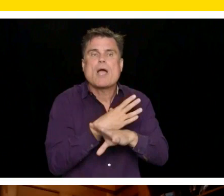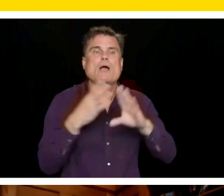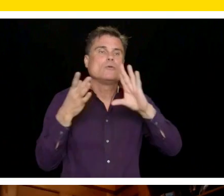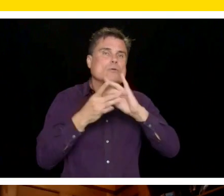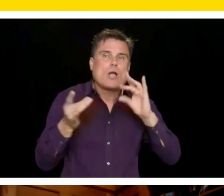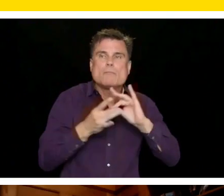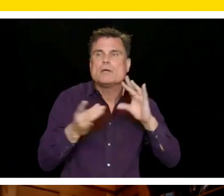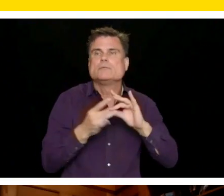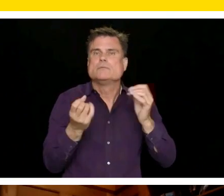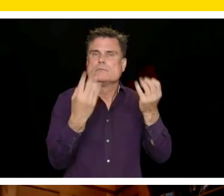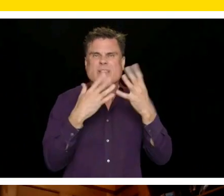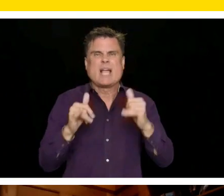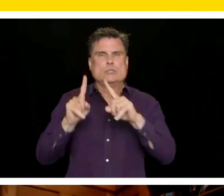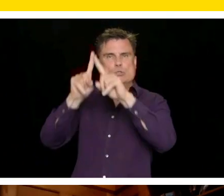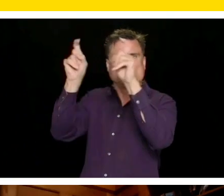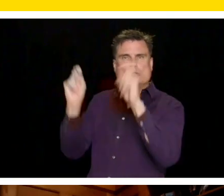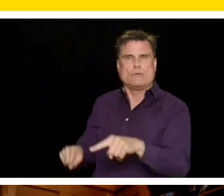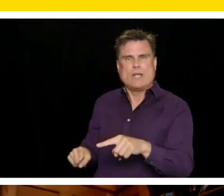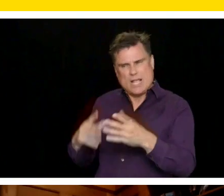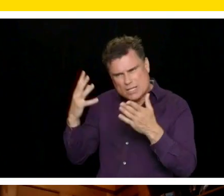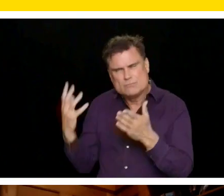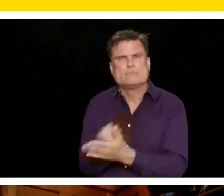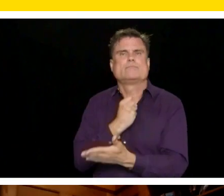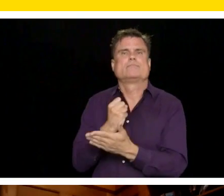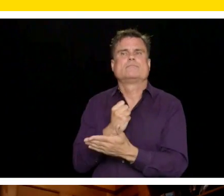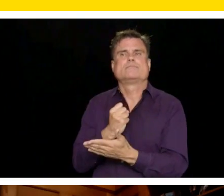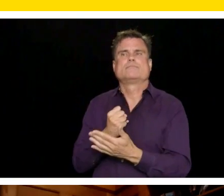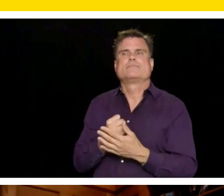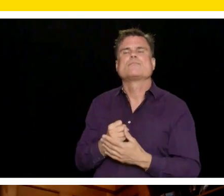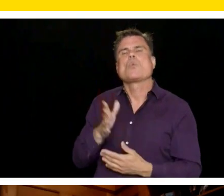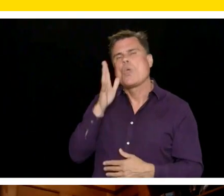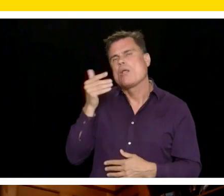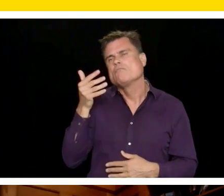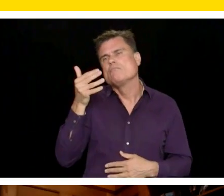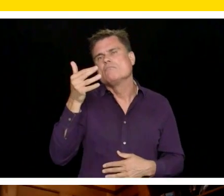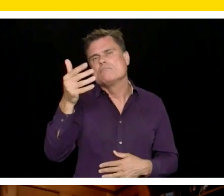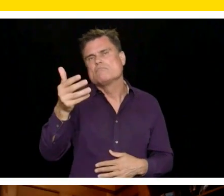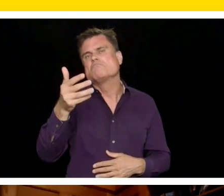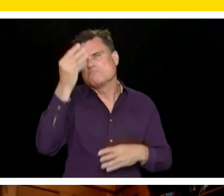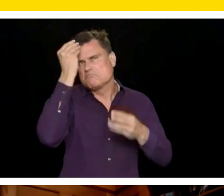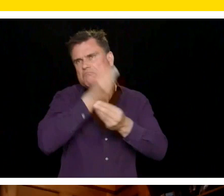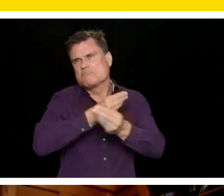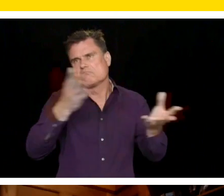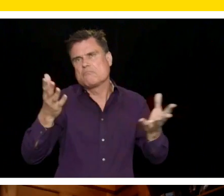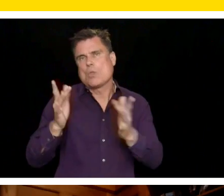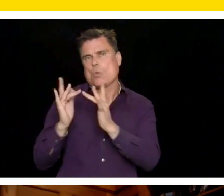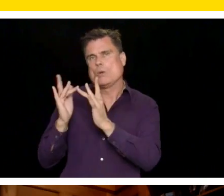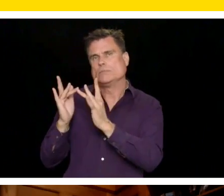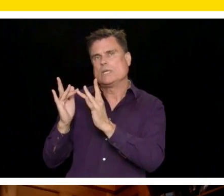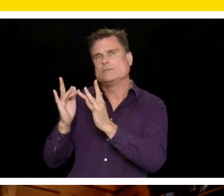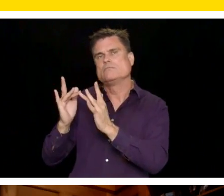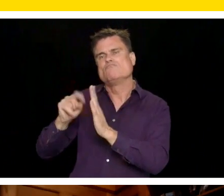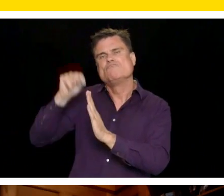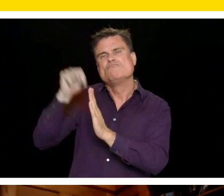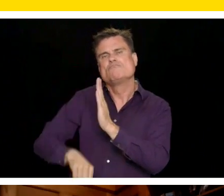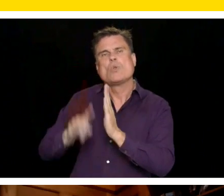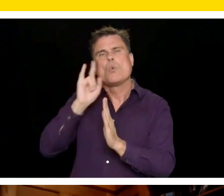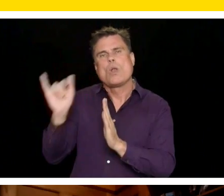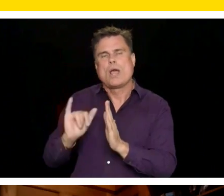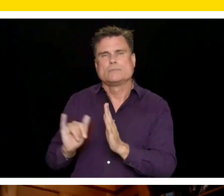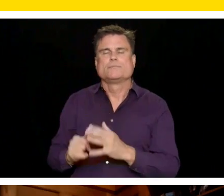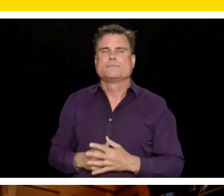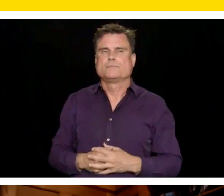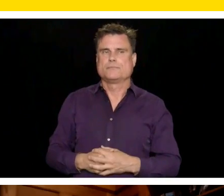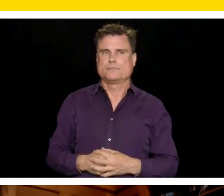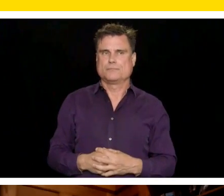of the show. But one of the things along with that engagement is we're speaking with